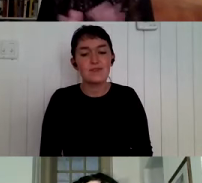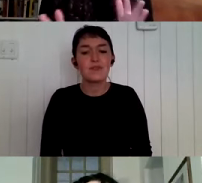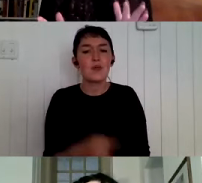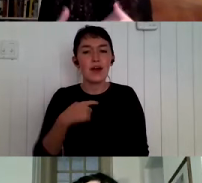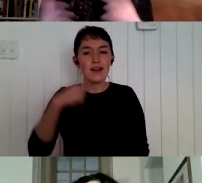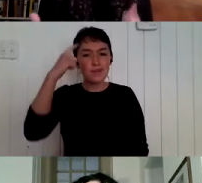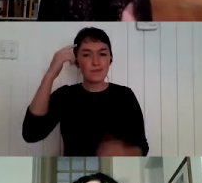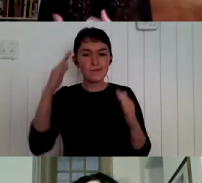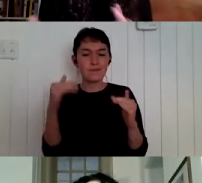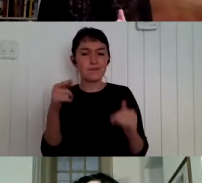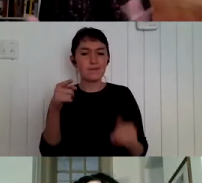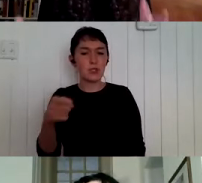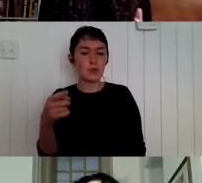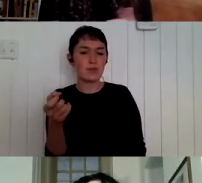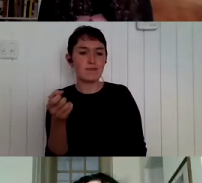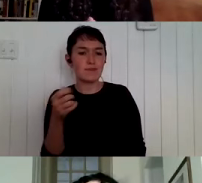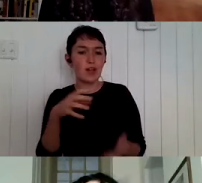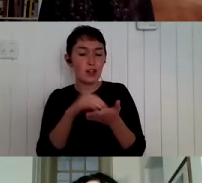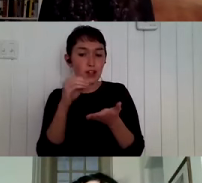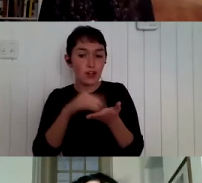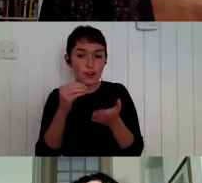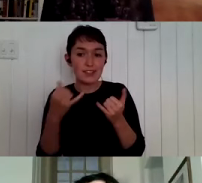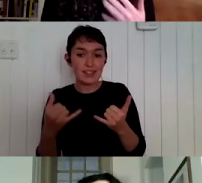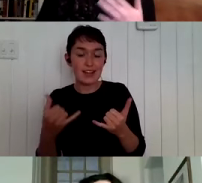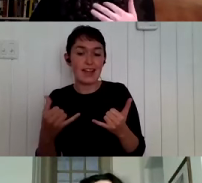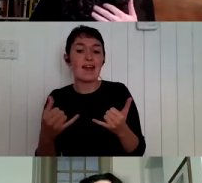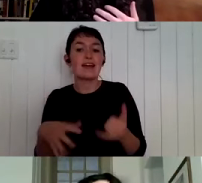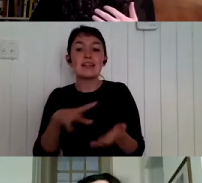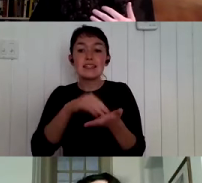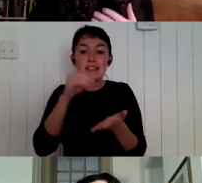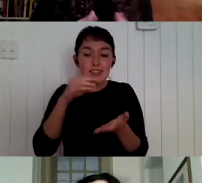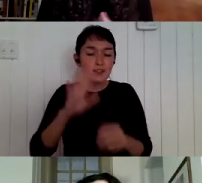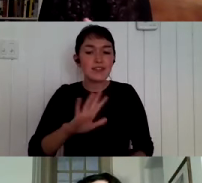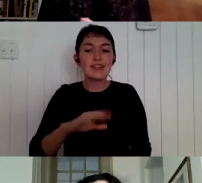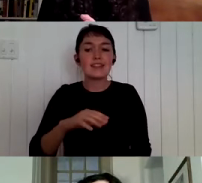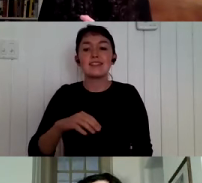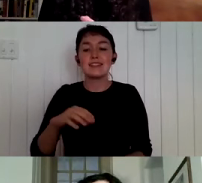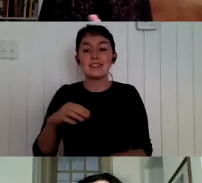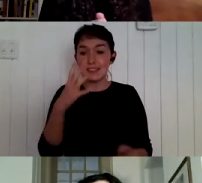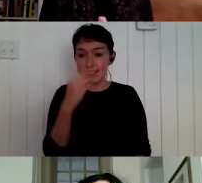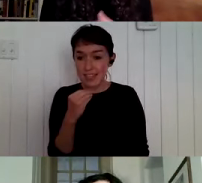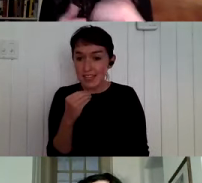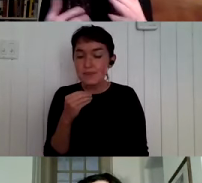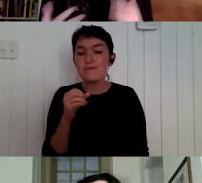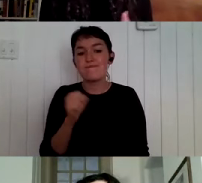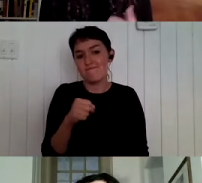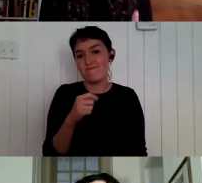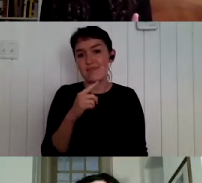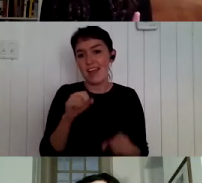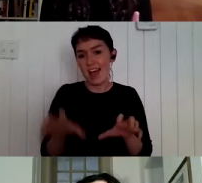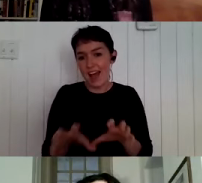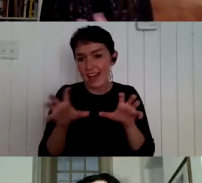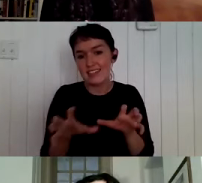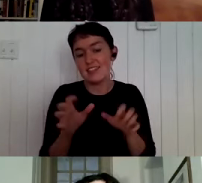is this idea that sleep is active. Sleep functions have been shown to impact things including restoring